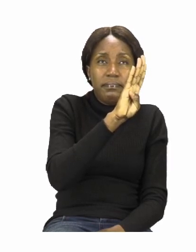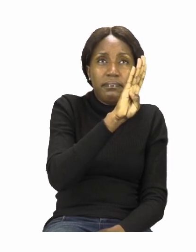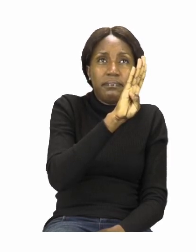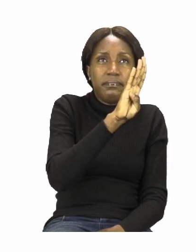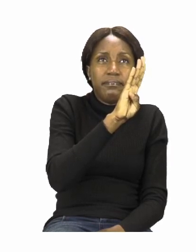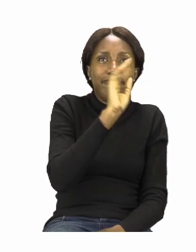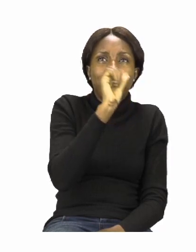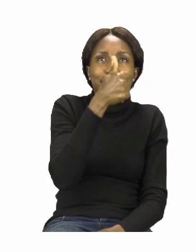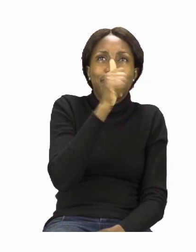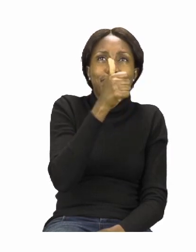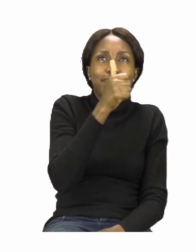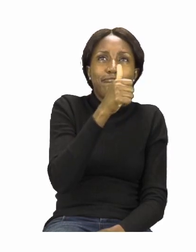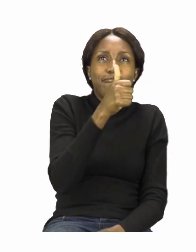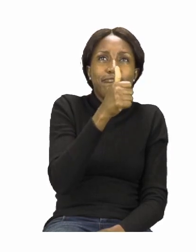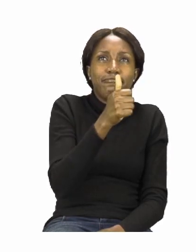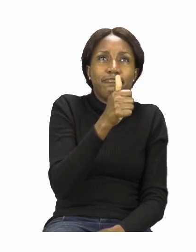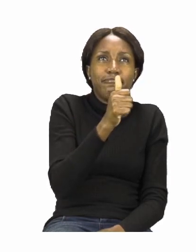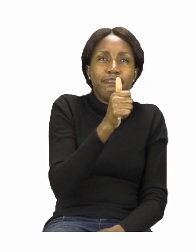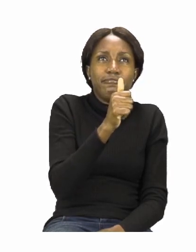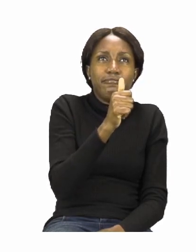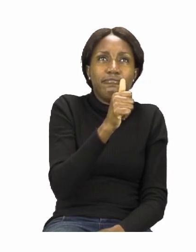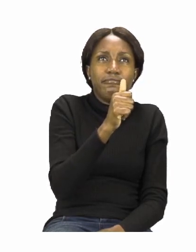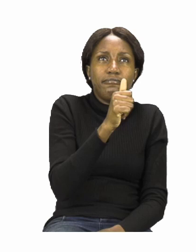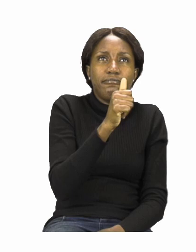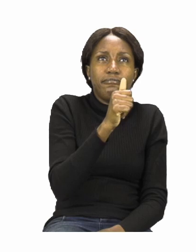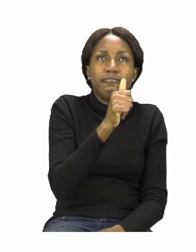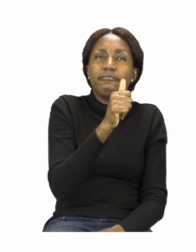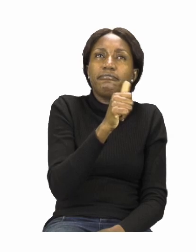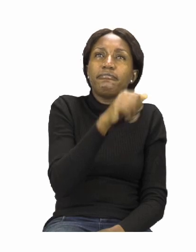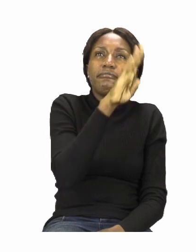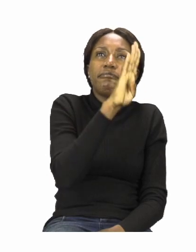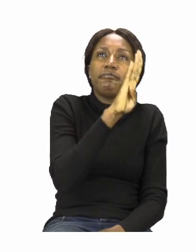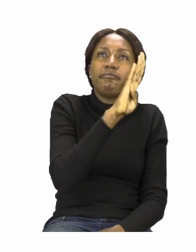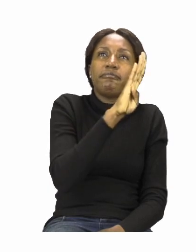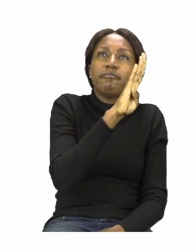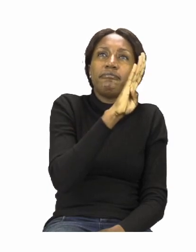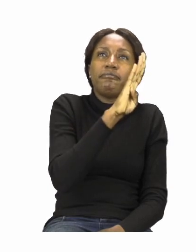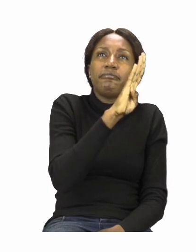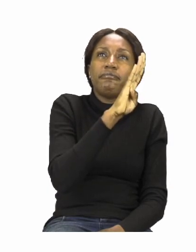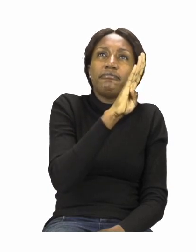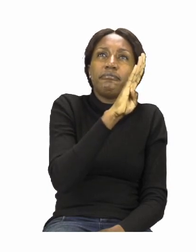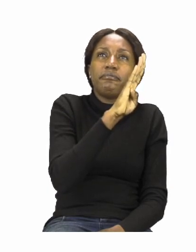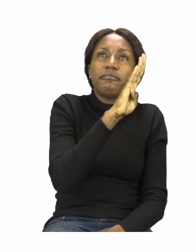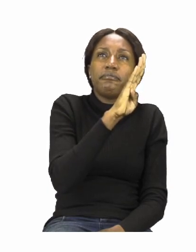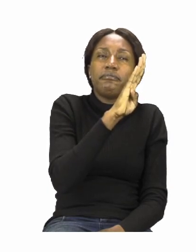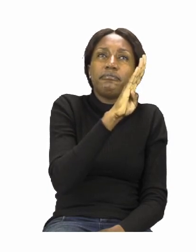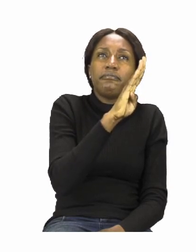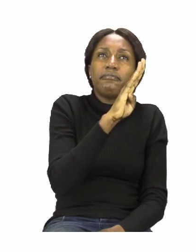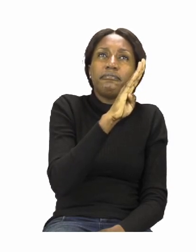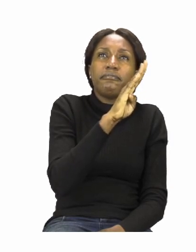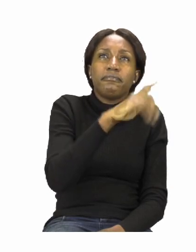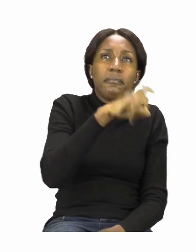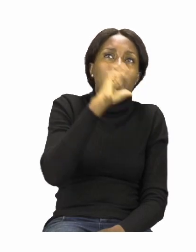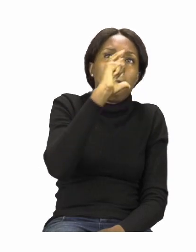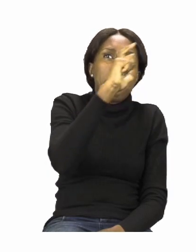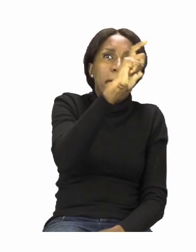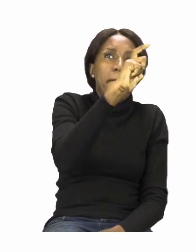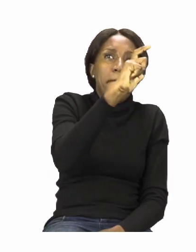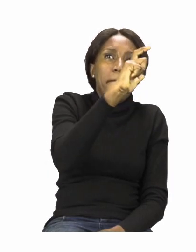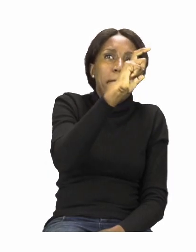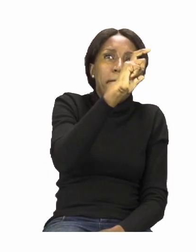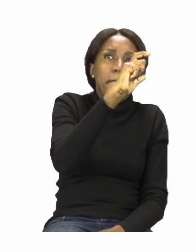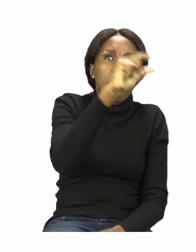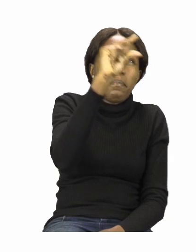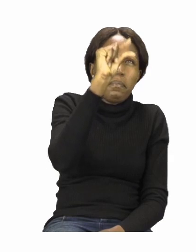Well done. Now the letter B has two types of letters. It has a big letter B